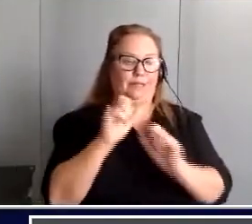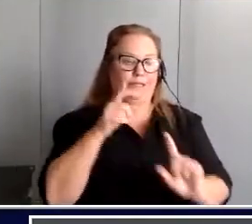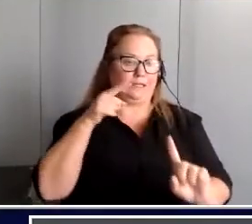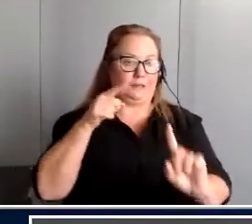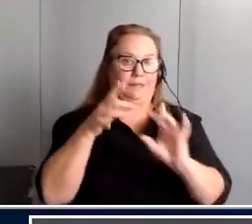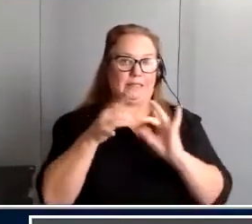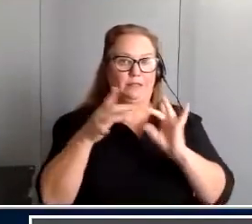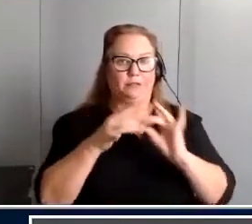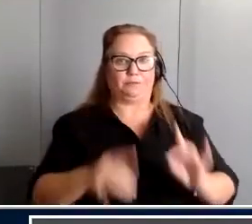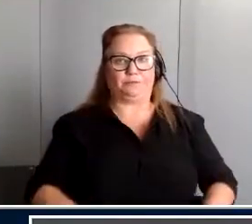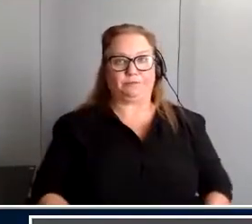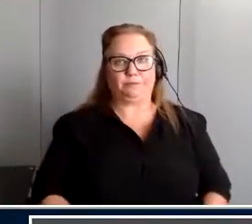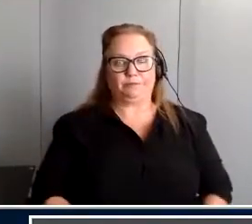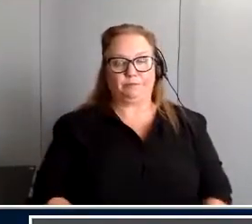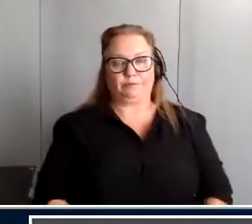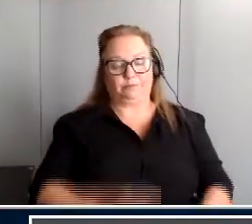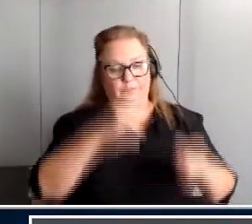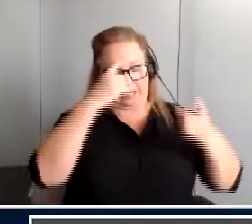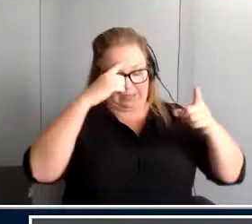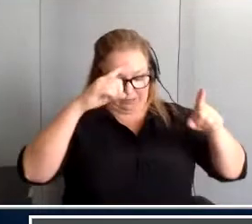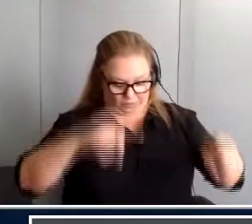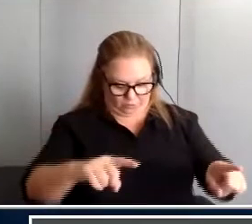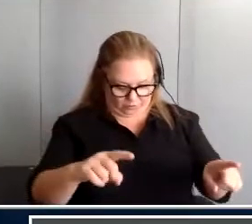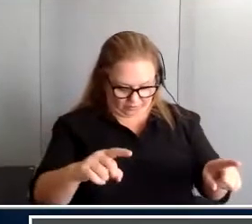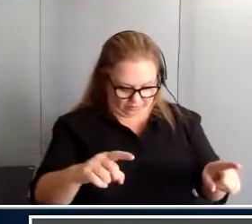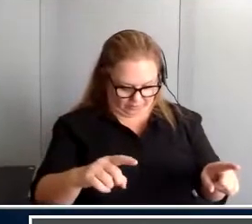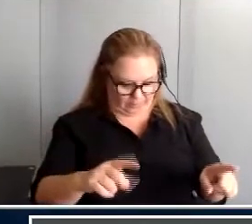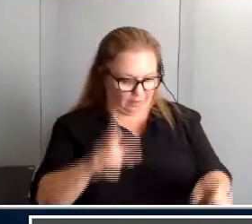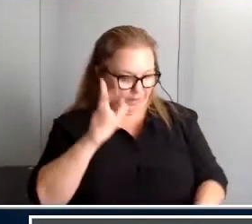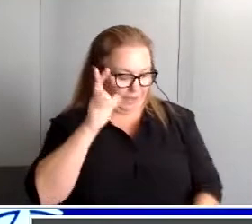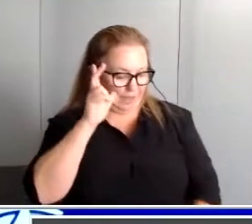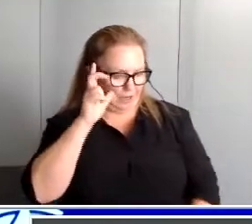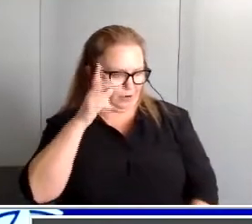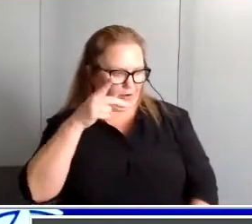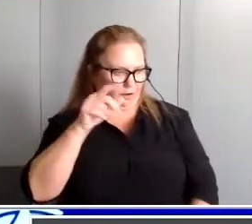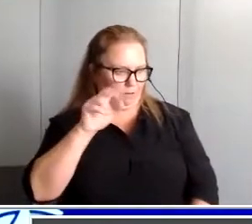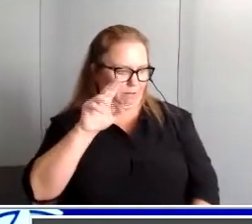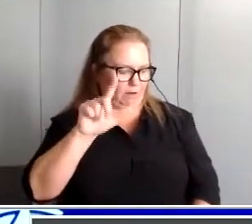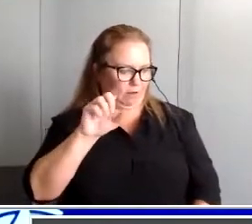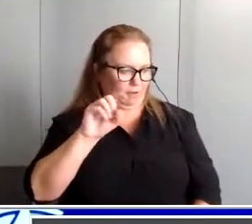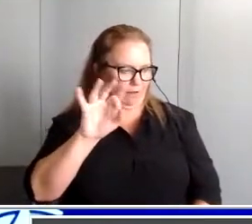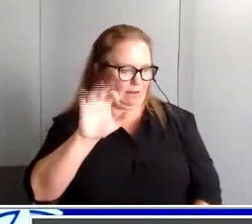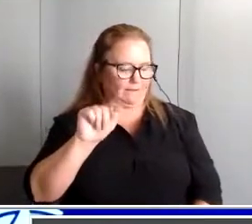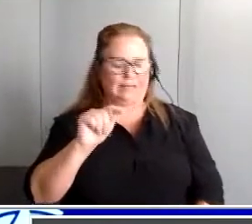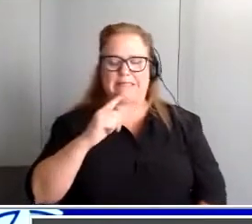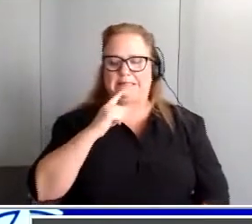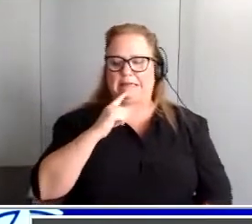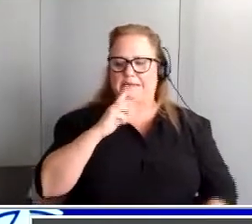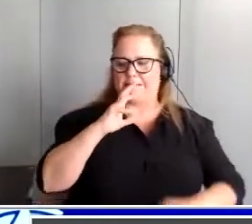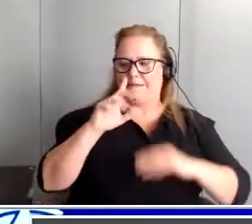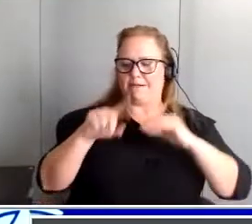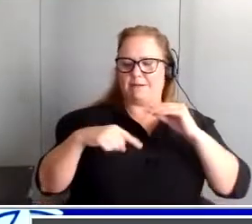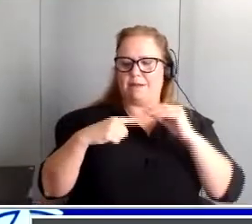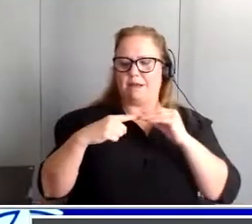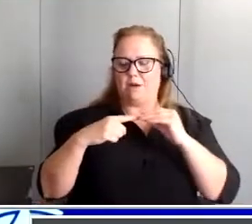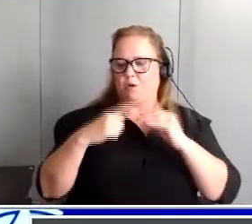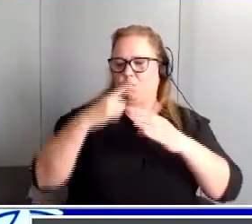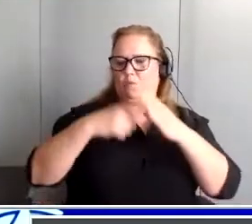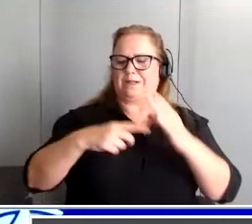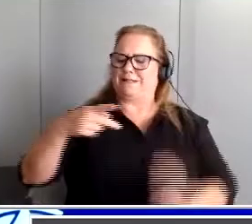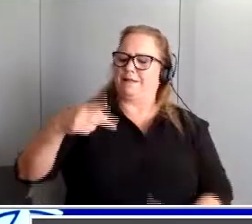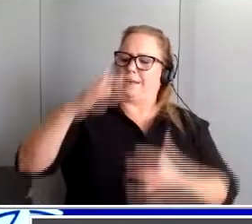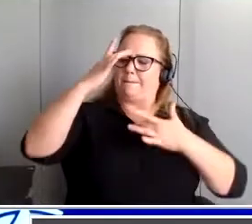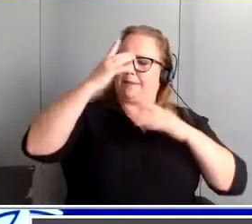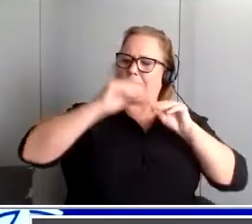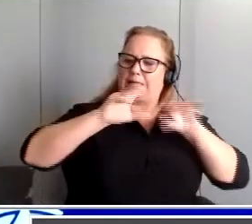What do you think? Yeah, I would agree. I heard Paul Offit say, I think it was Paul Offit at one point, talk about, what is the pandemic, what does that